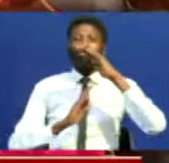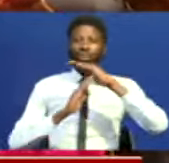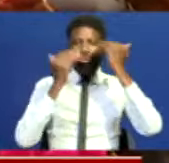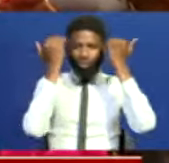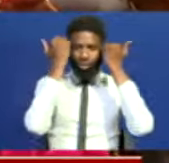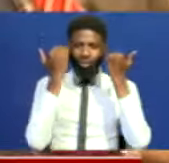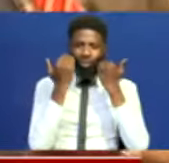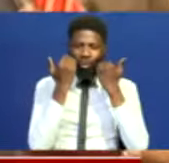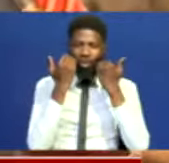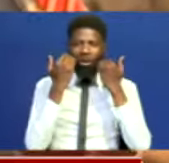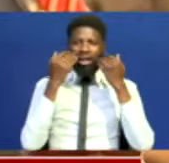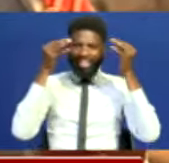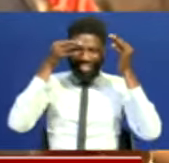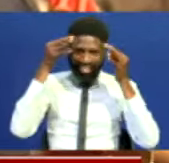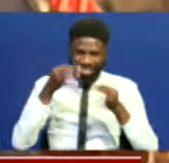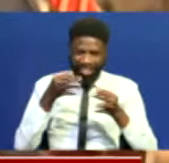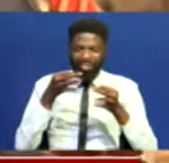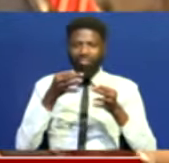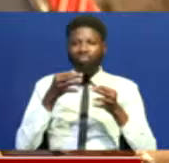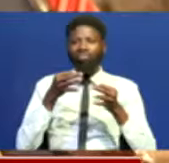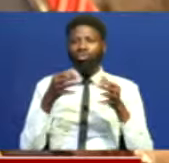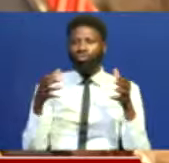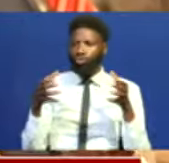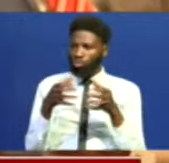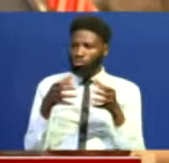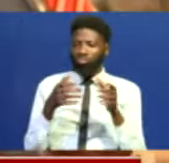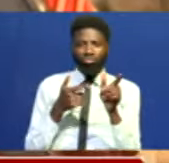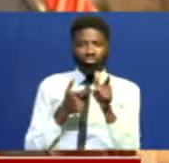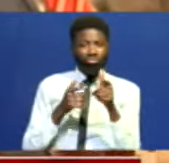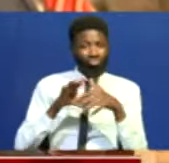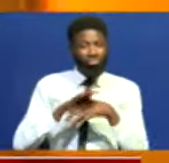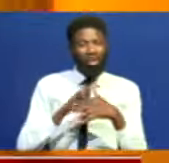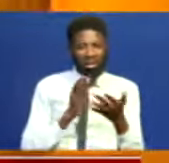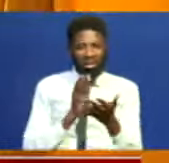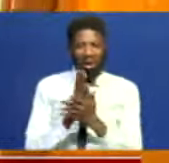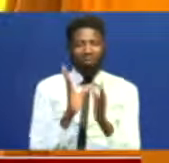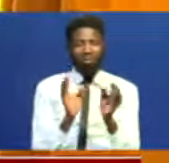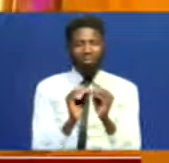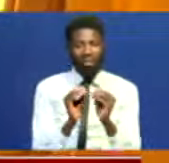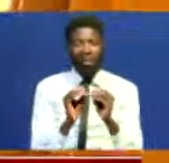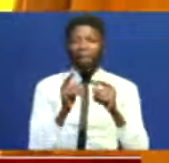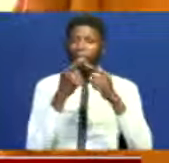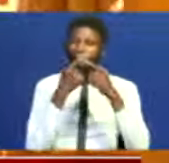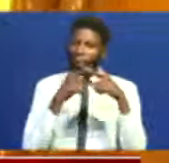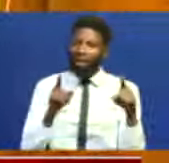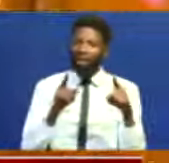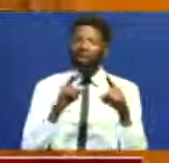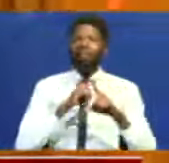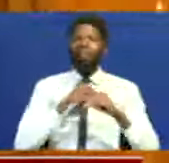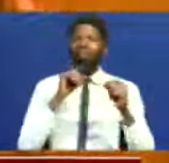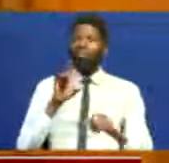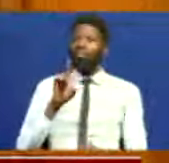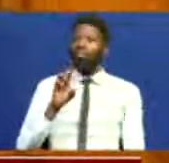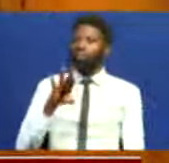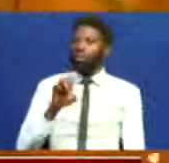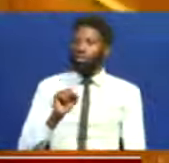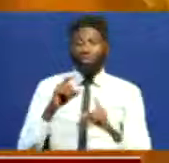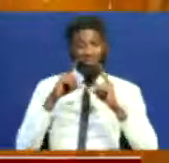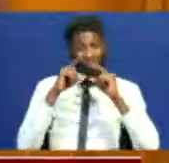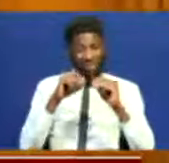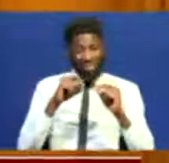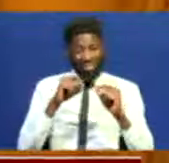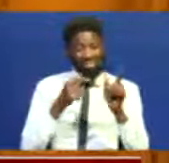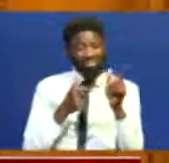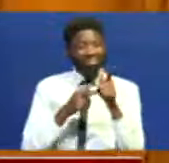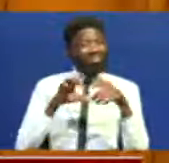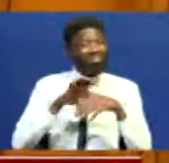in the country have a right to associate, Pastor Dorcas Rigathi has condemned the legalization of LGBTQ, saying that Africa would rather miss